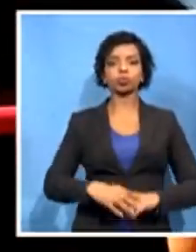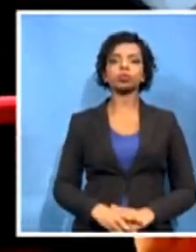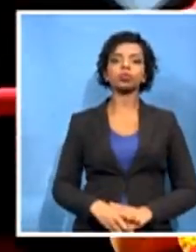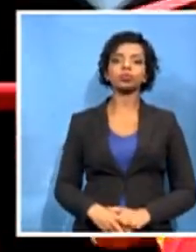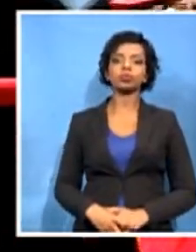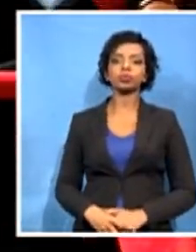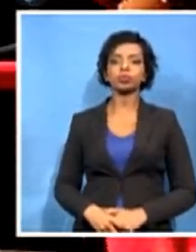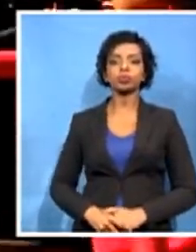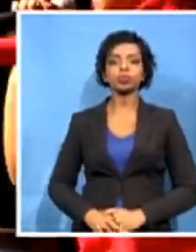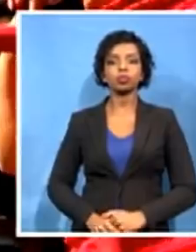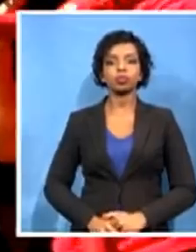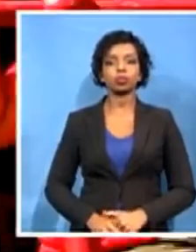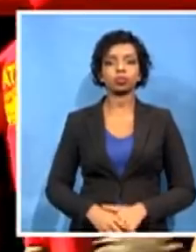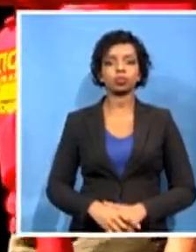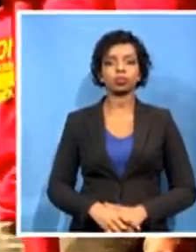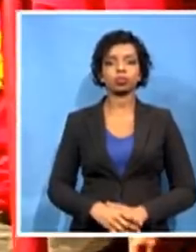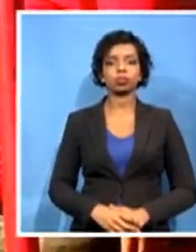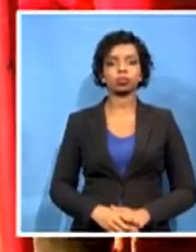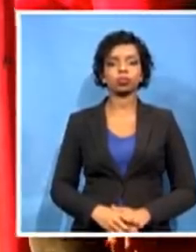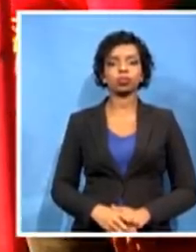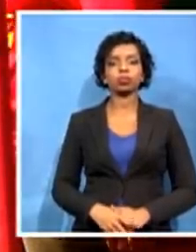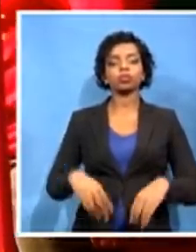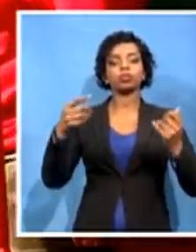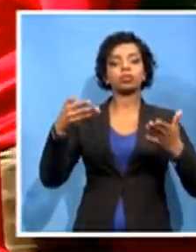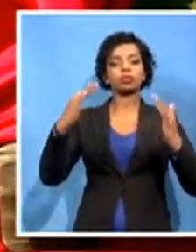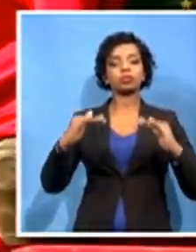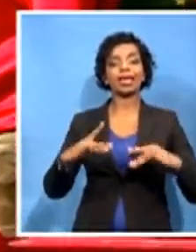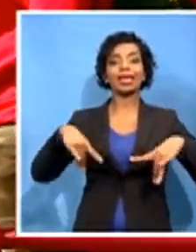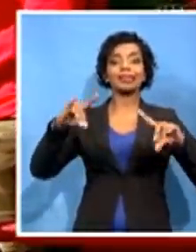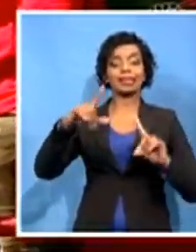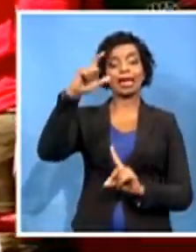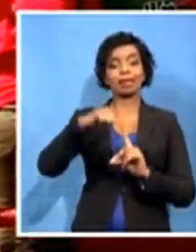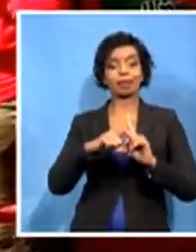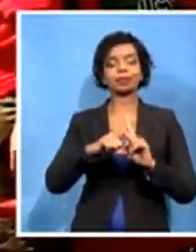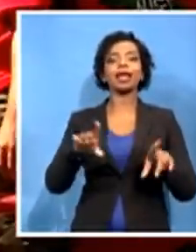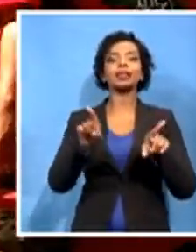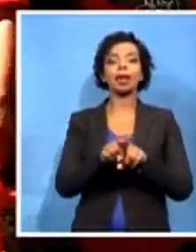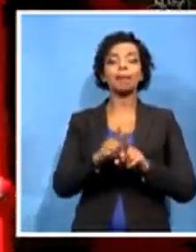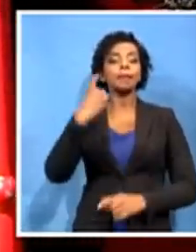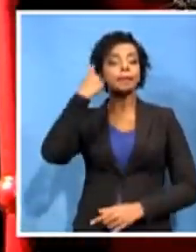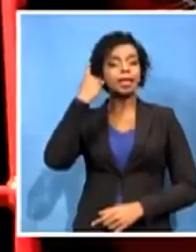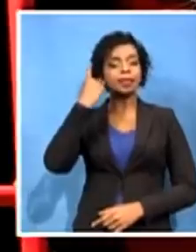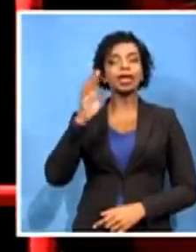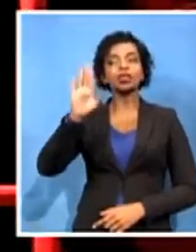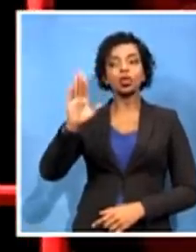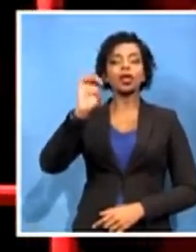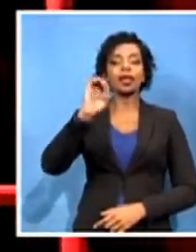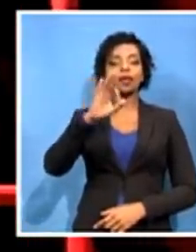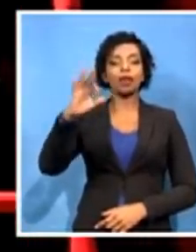We've got the chairperson and the secretary of KZN, Commissar Busi Koza.